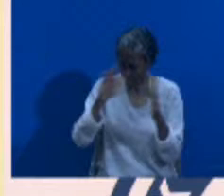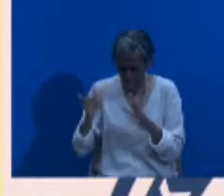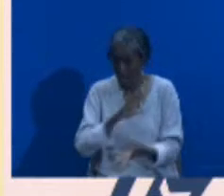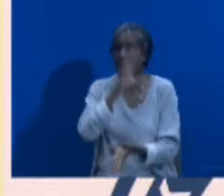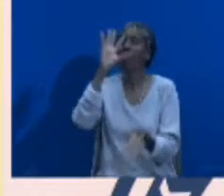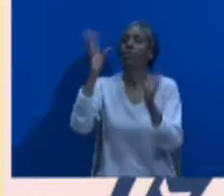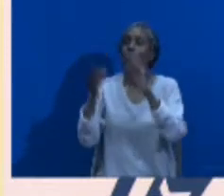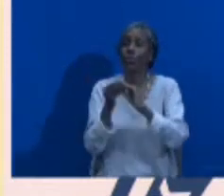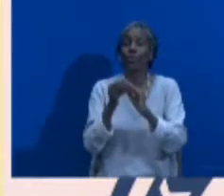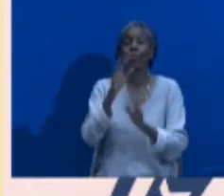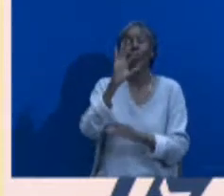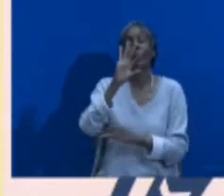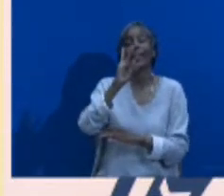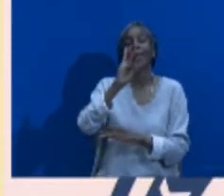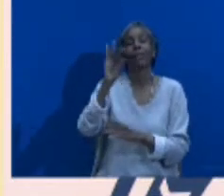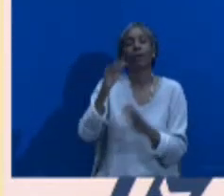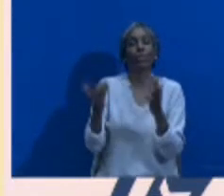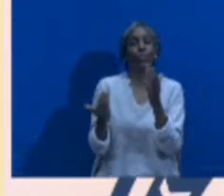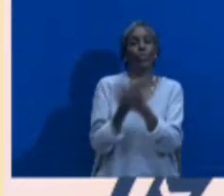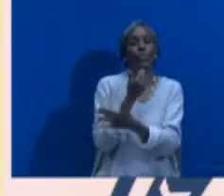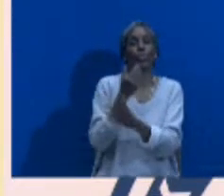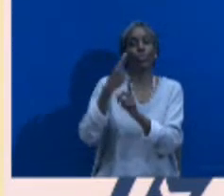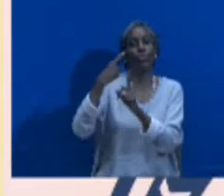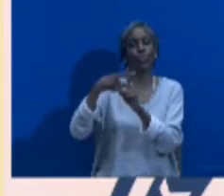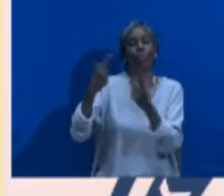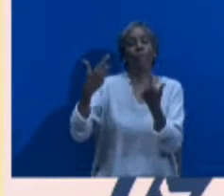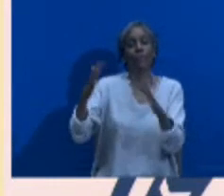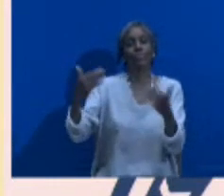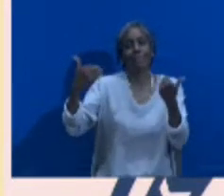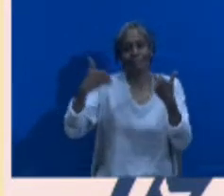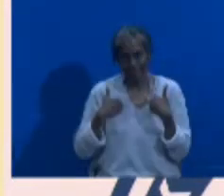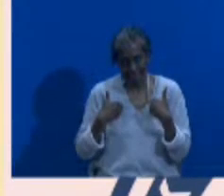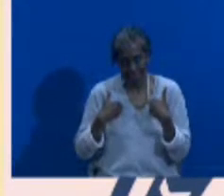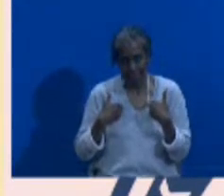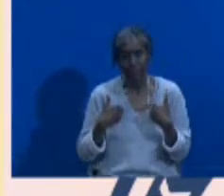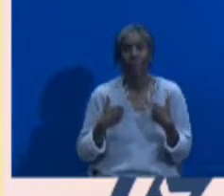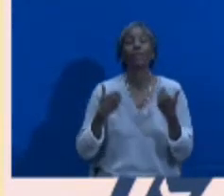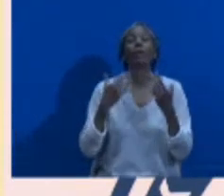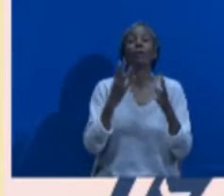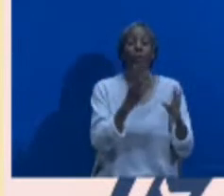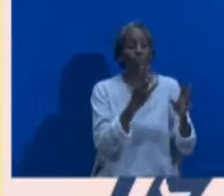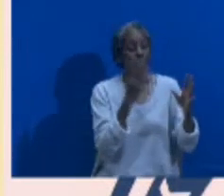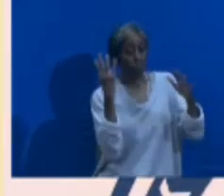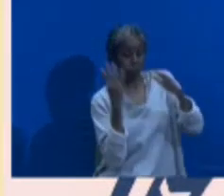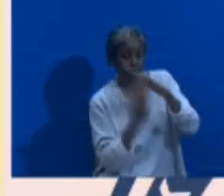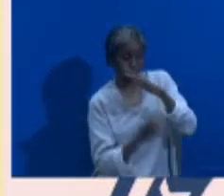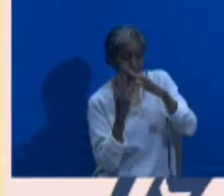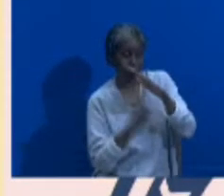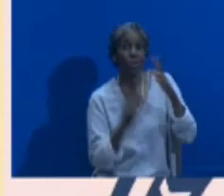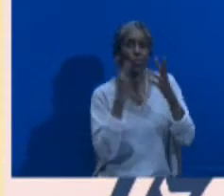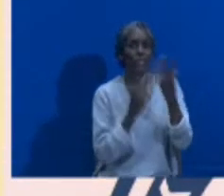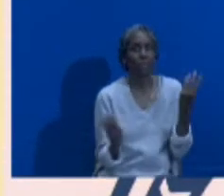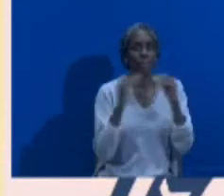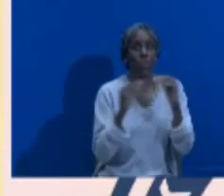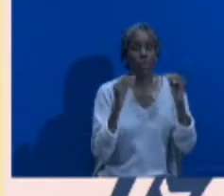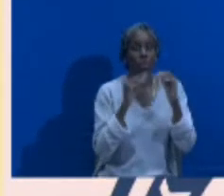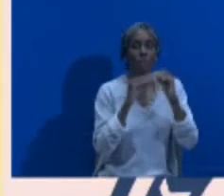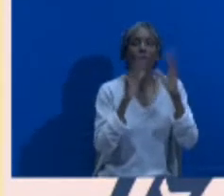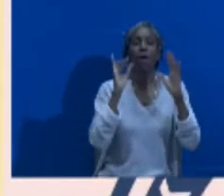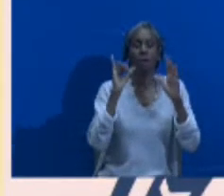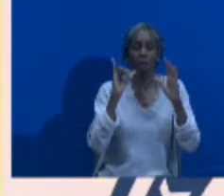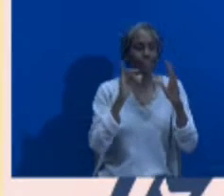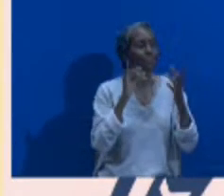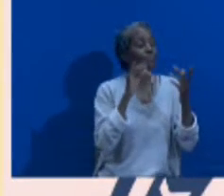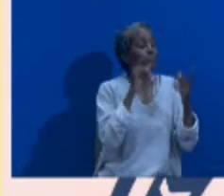new cases. Because of the new cases that we're seeing coming in, we are increasing our capacity for contact